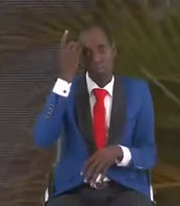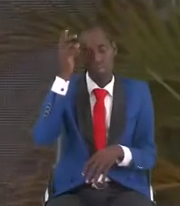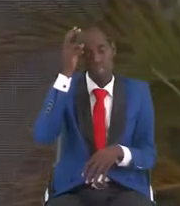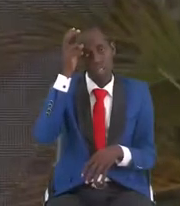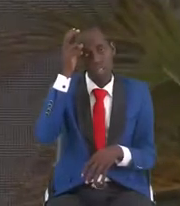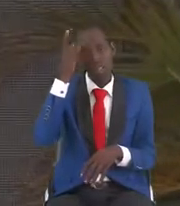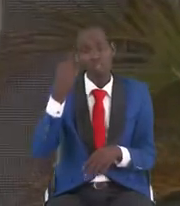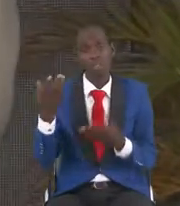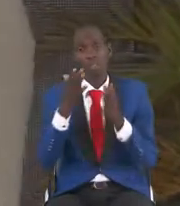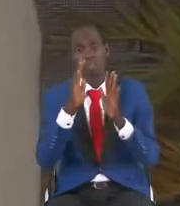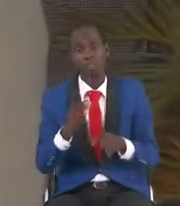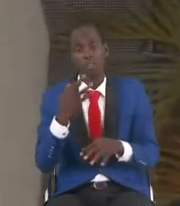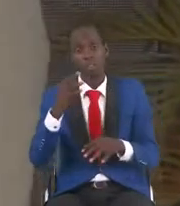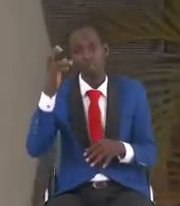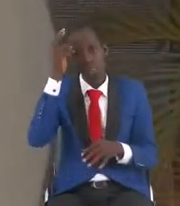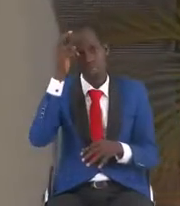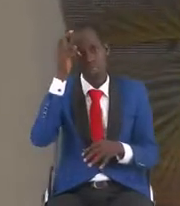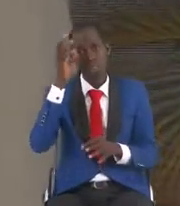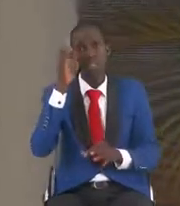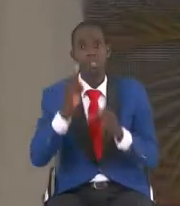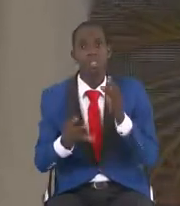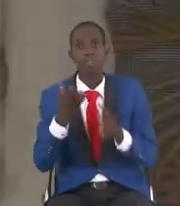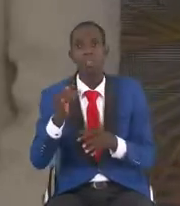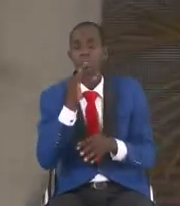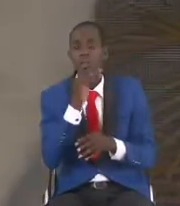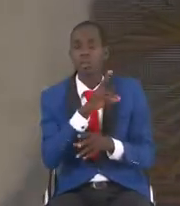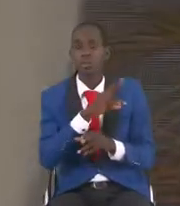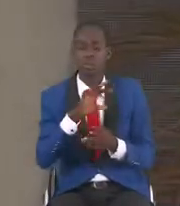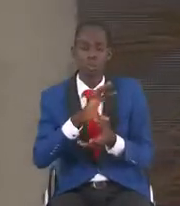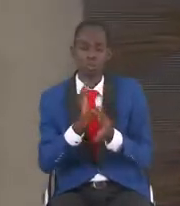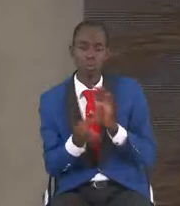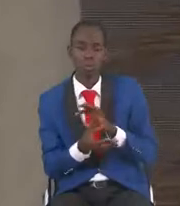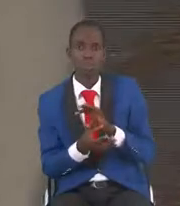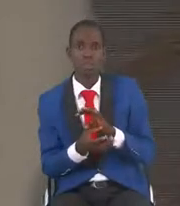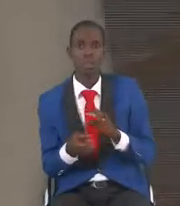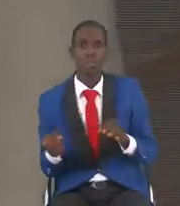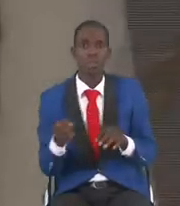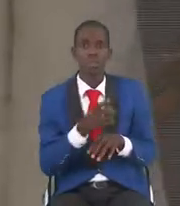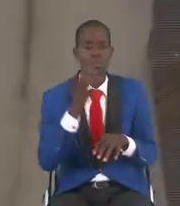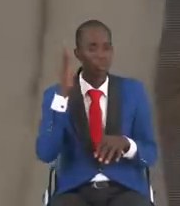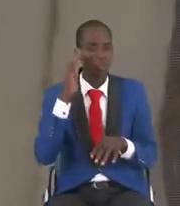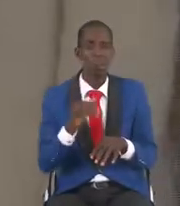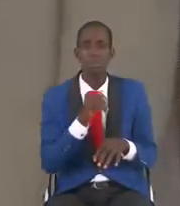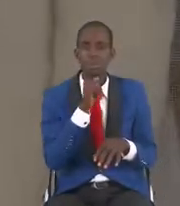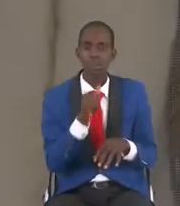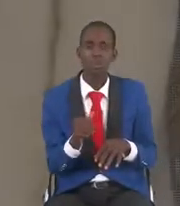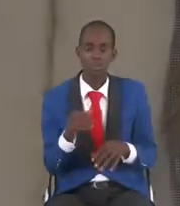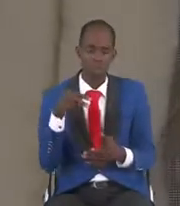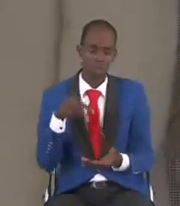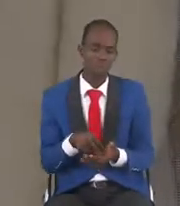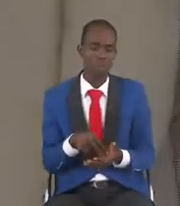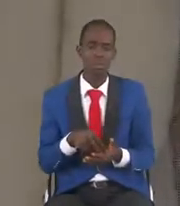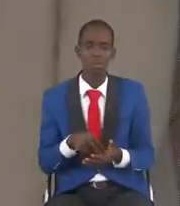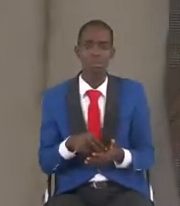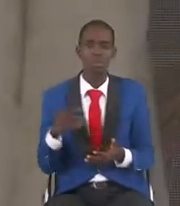Satan, if there is no conversion, they will not be static. They will not stay at